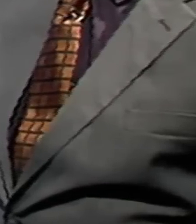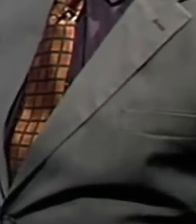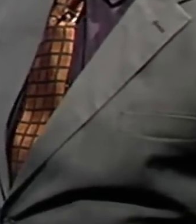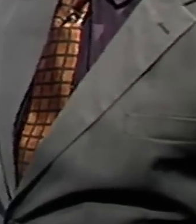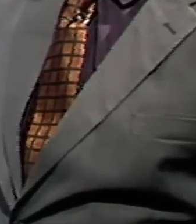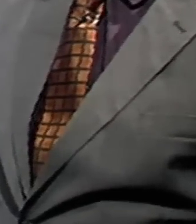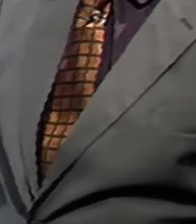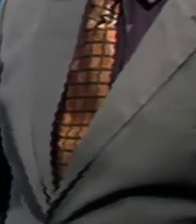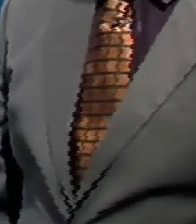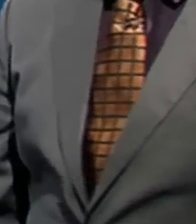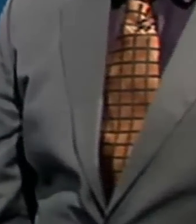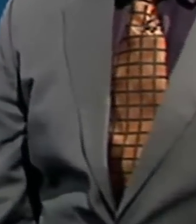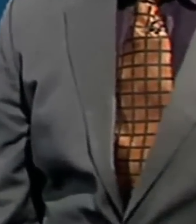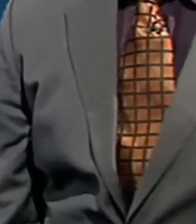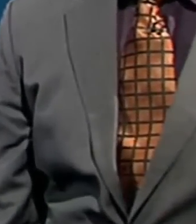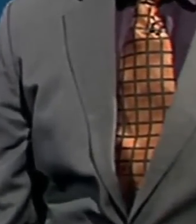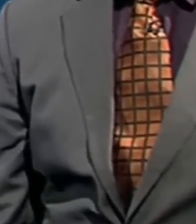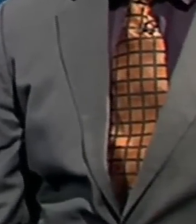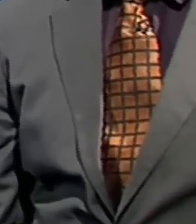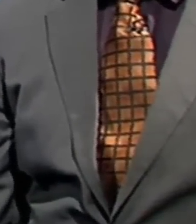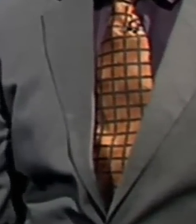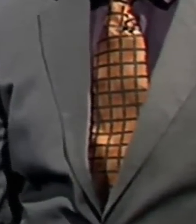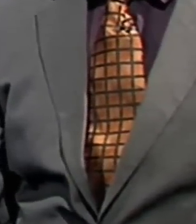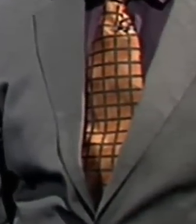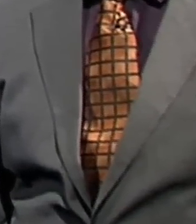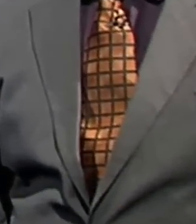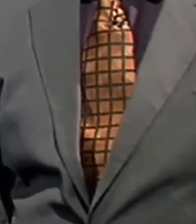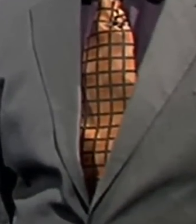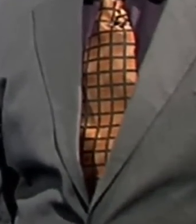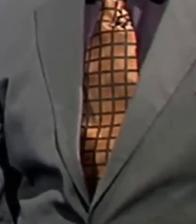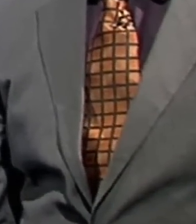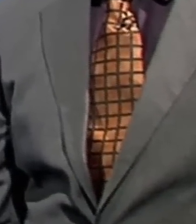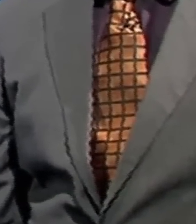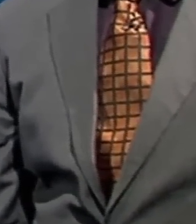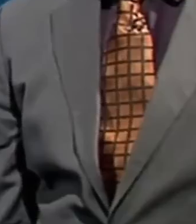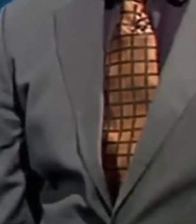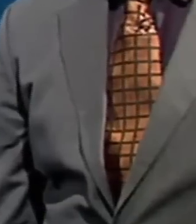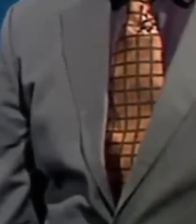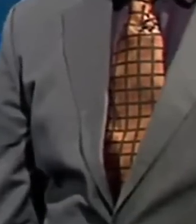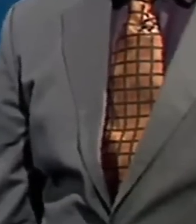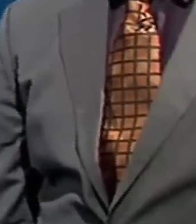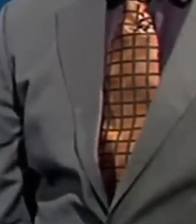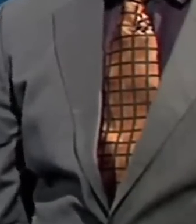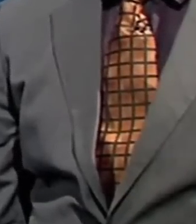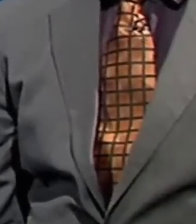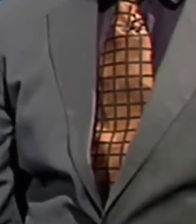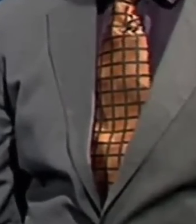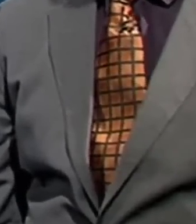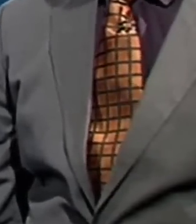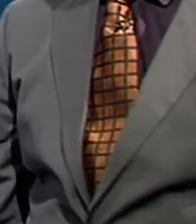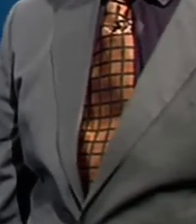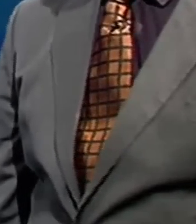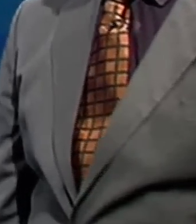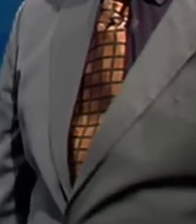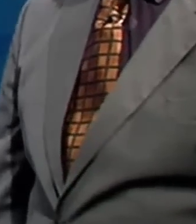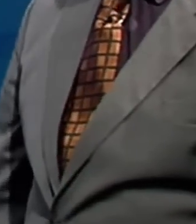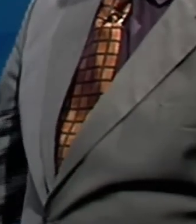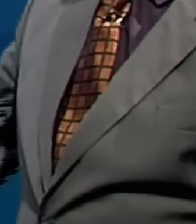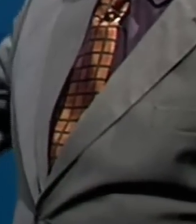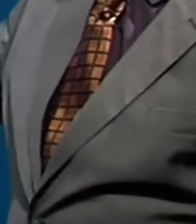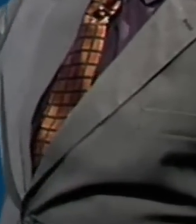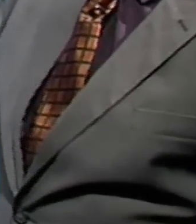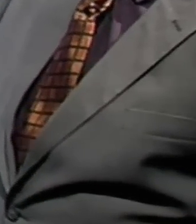tshesa mane Ladysmith ntle le mono bogolo ba province o tla ba le maemo a futumetseng ka hare ho province ya Kapa Botjhabela teng ka lebella province na Kapa Botjhabela ho le maemo